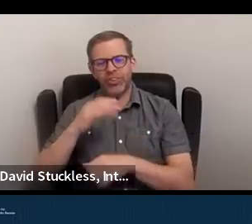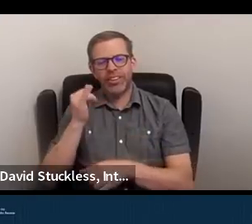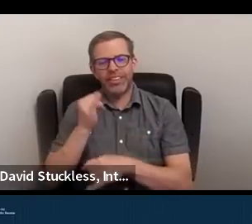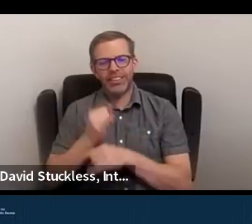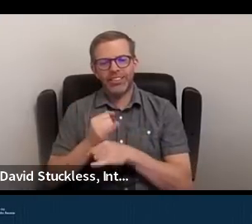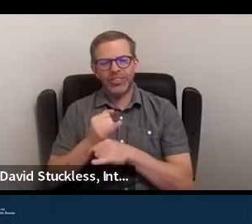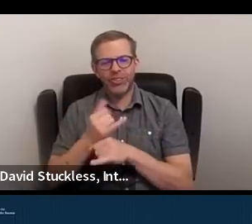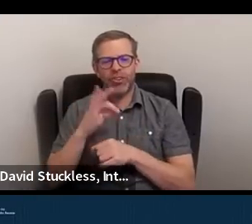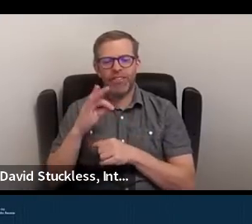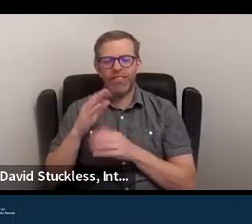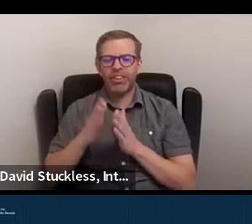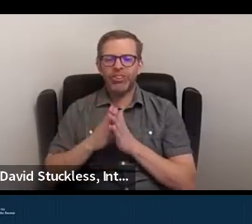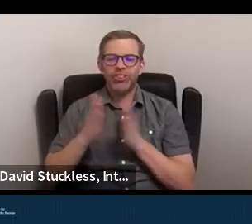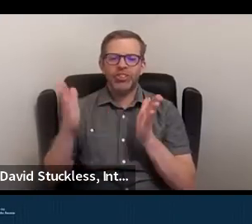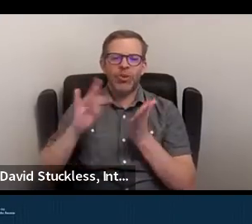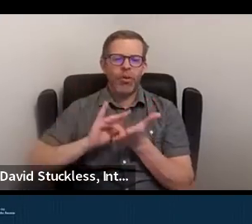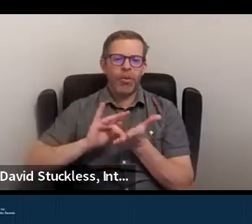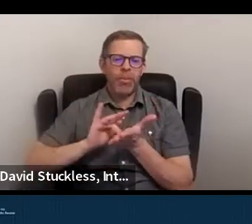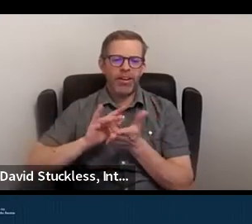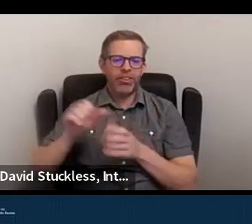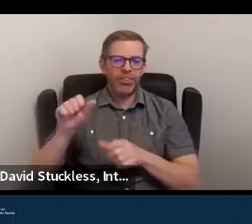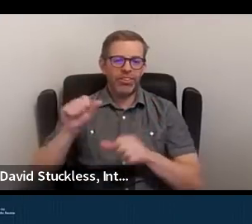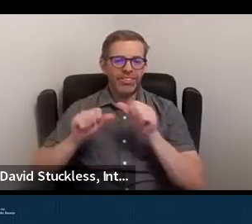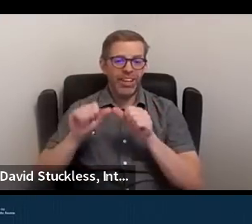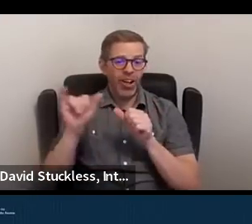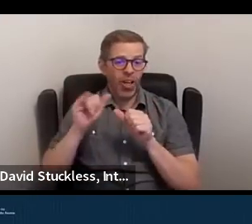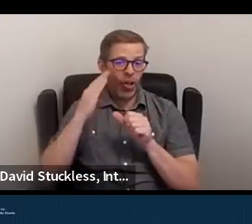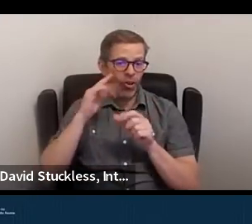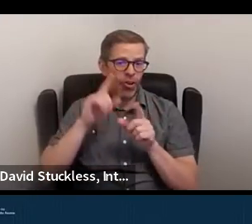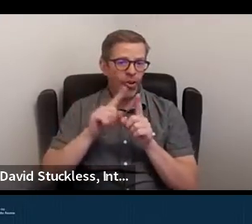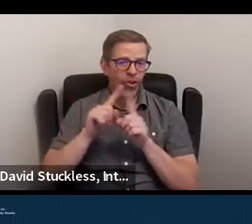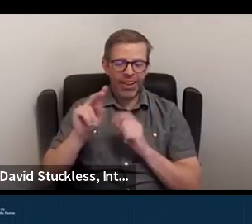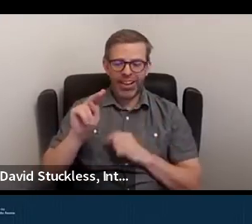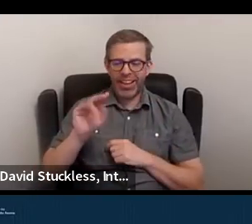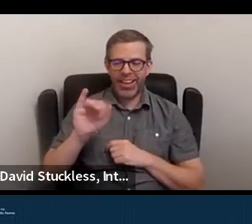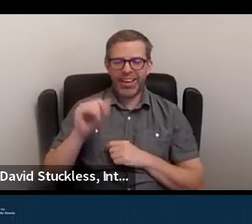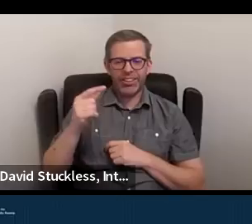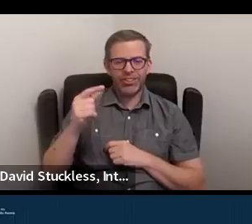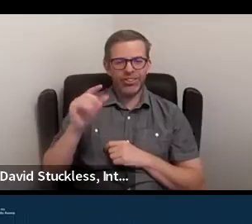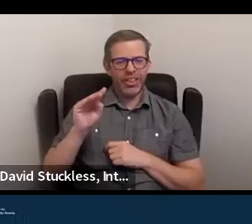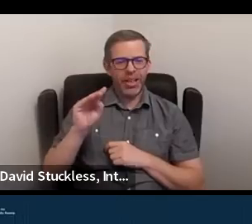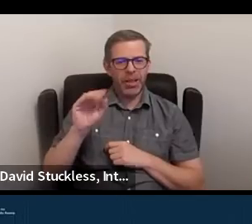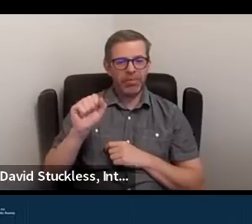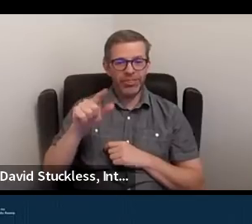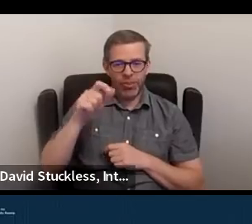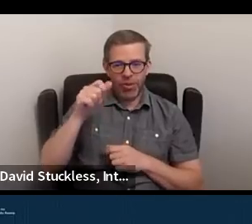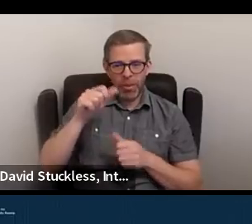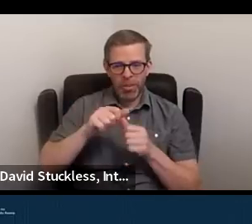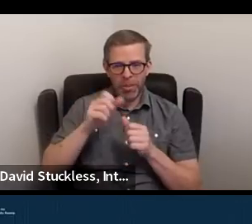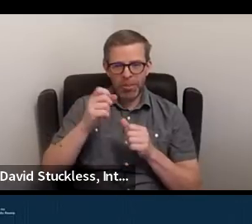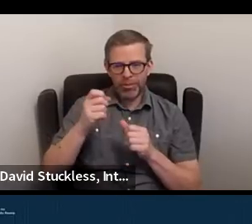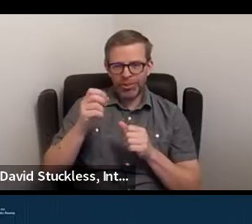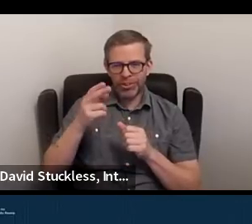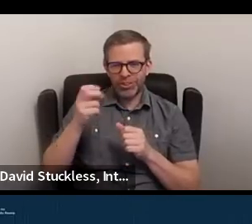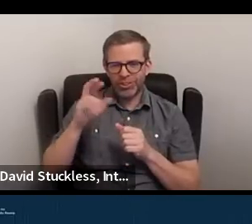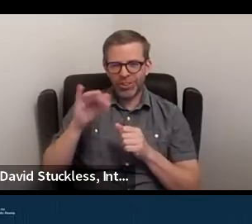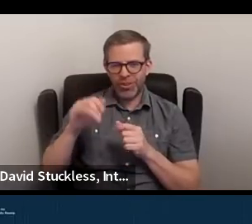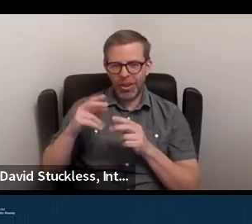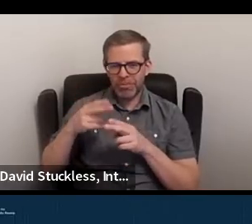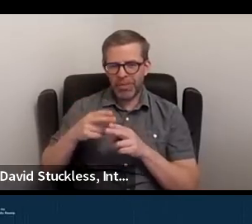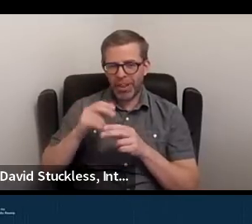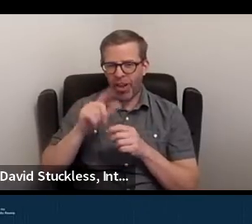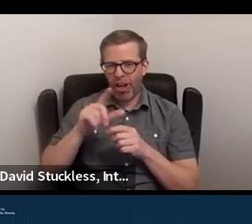Institute of General Medical Sciences, also known as NIGMS. See, remember Sherry mentioned in that video all